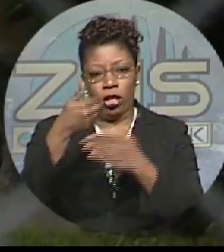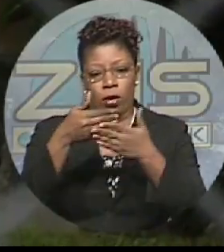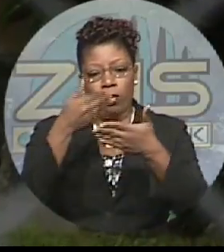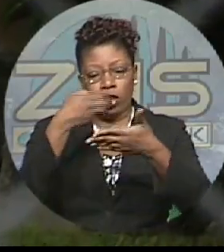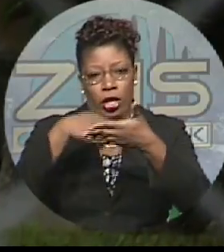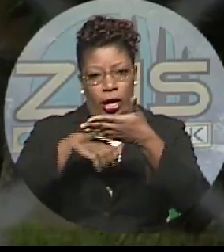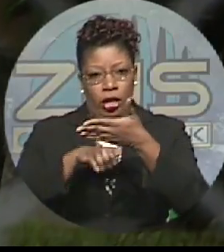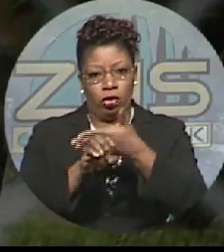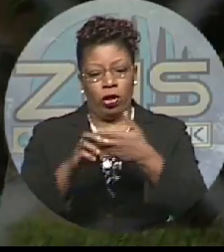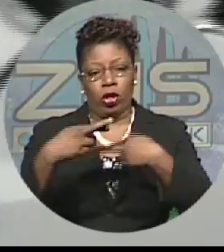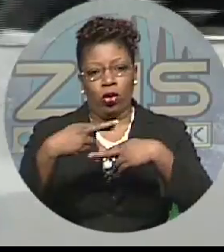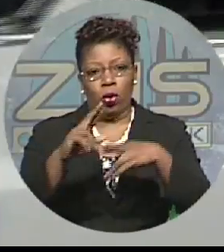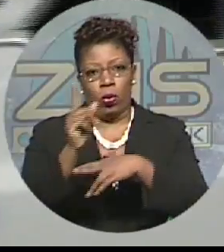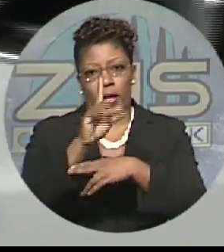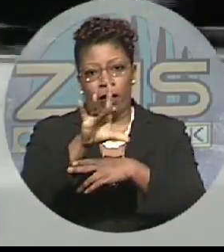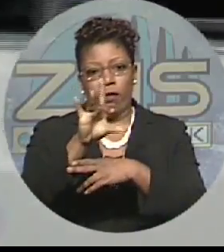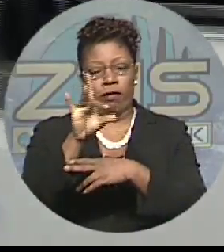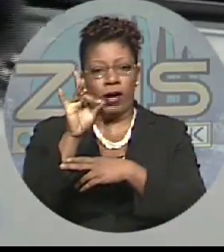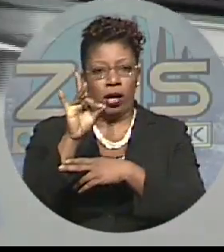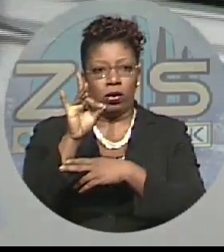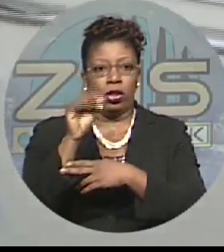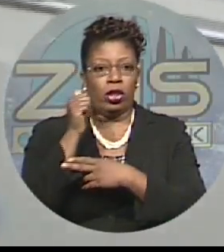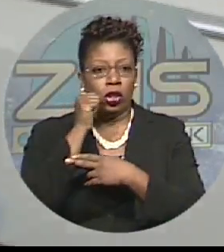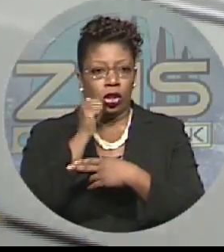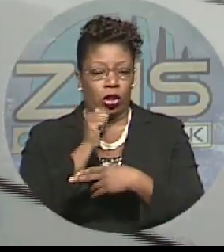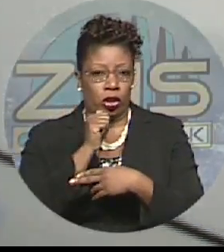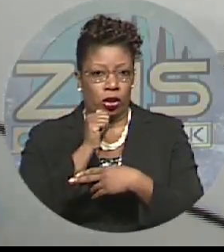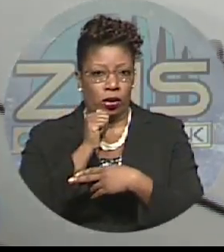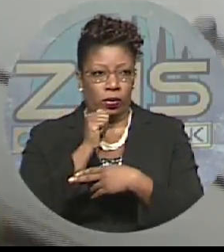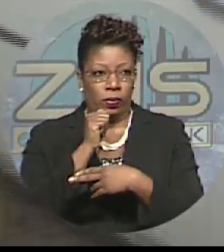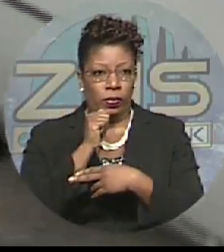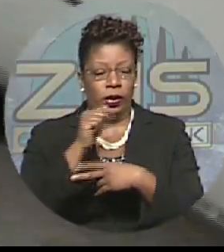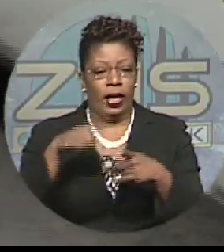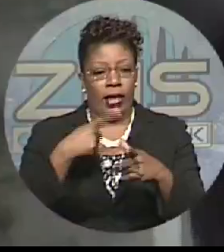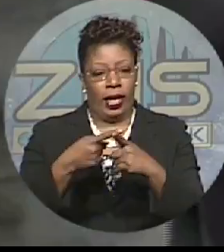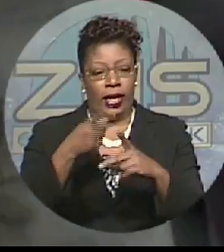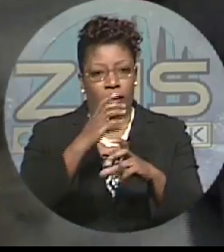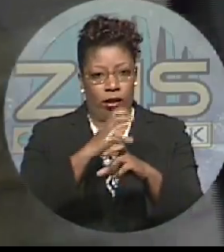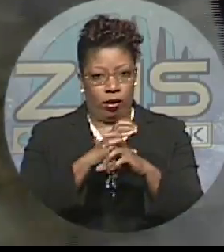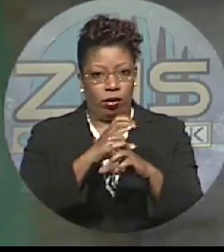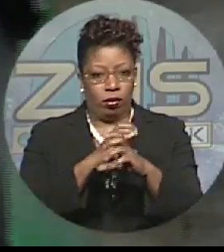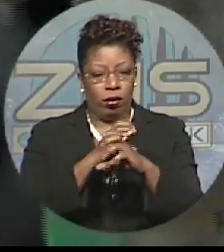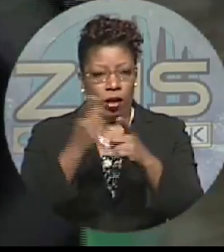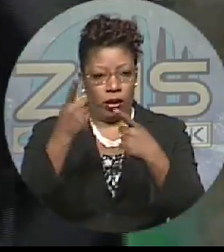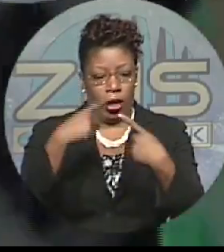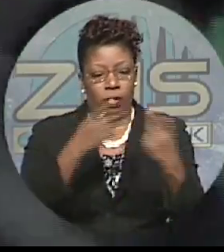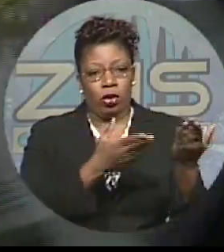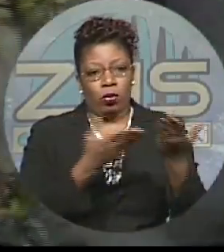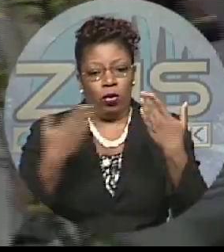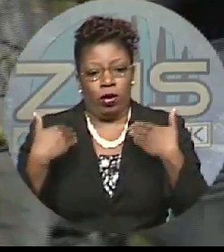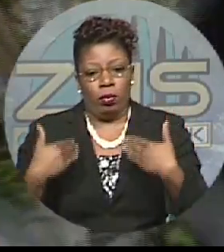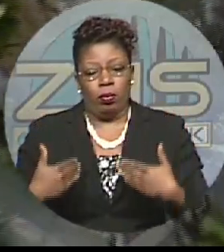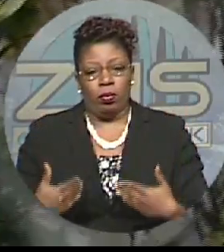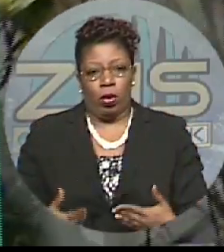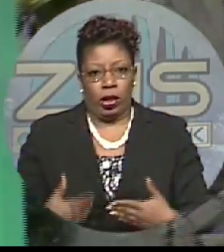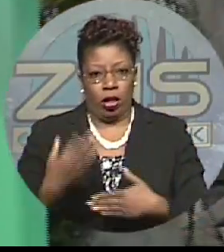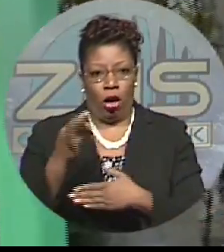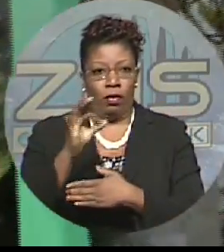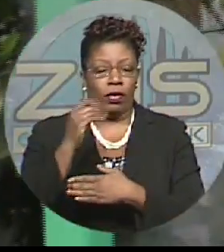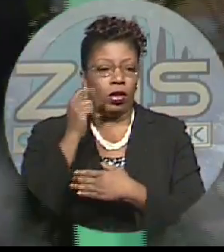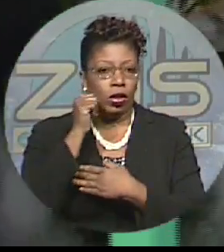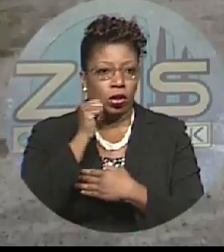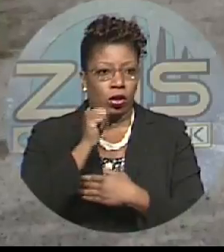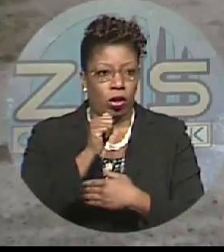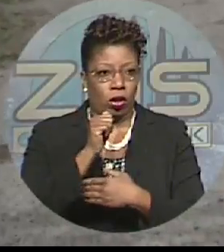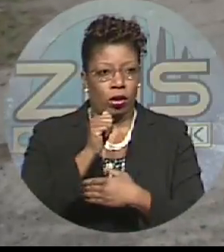room where officials found the dead girl. A hearse came a short time later and removed the body, escorted out of the